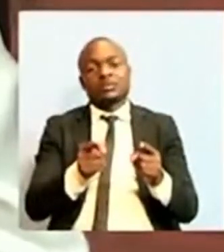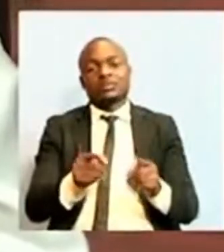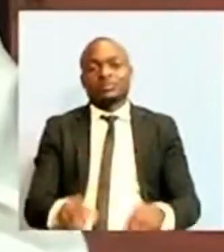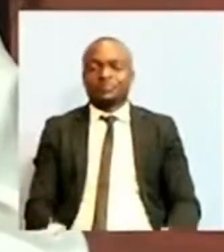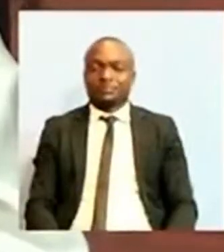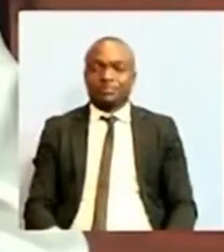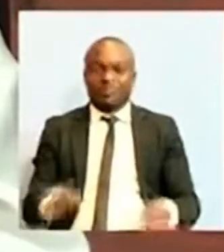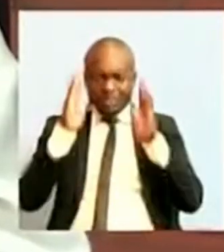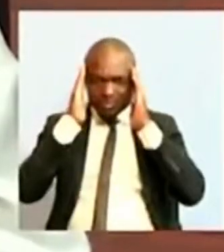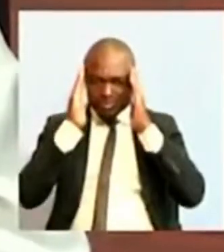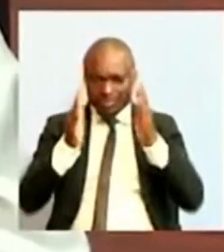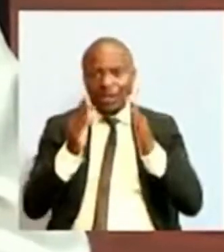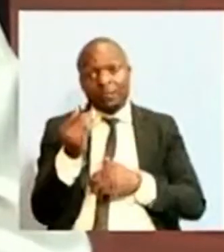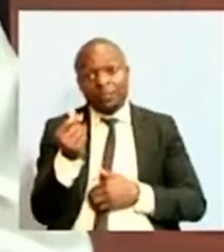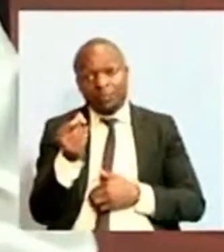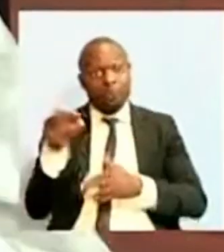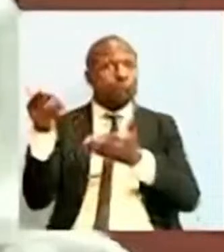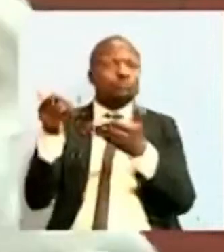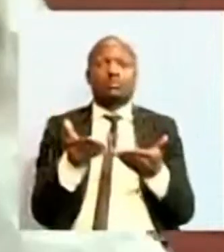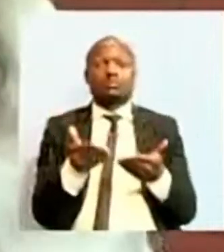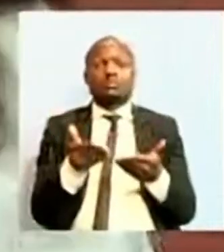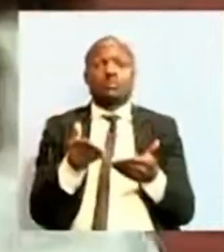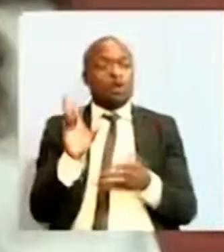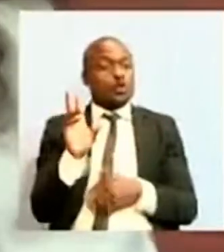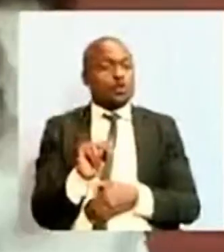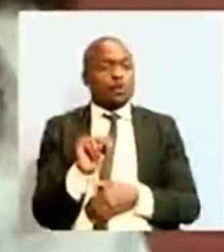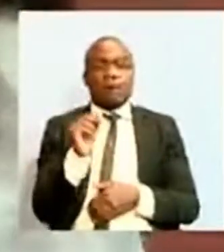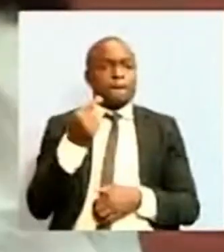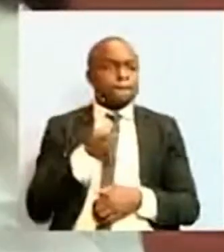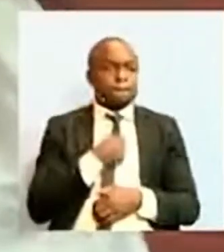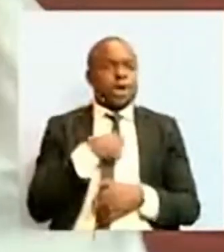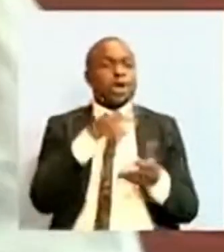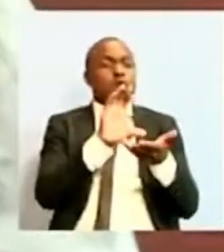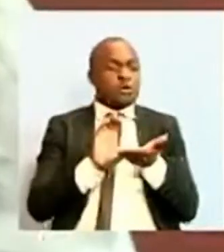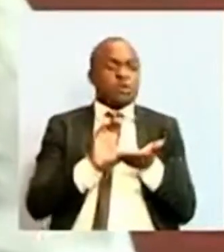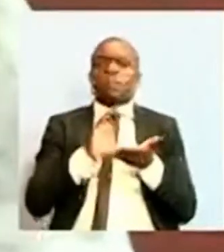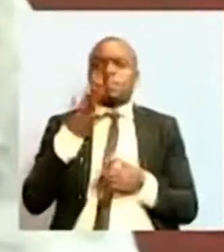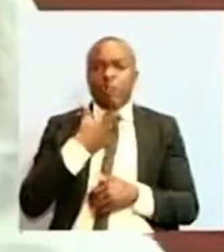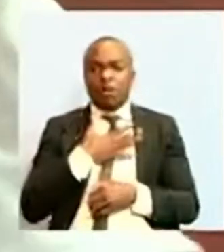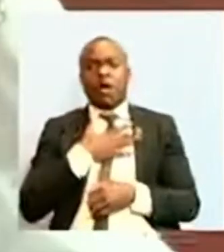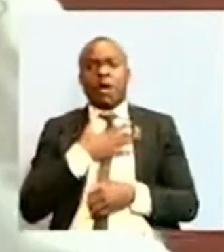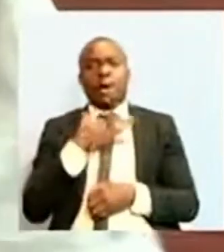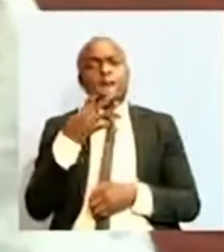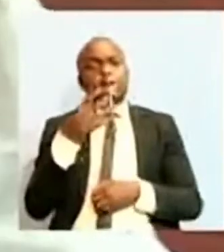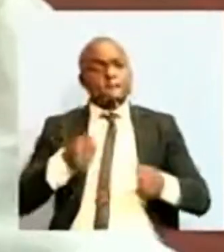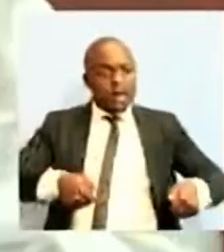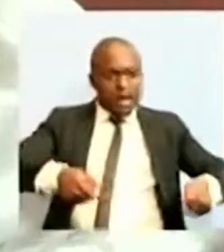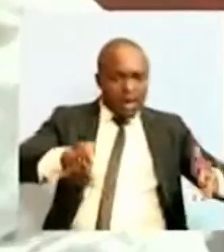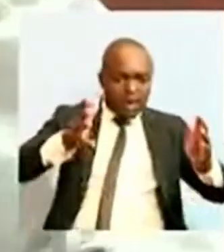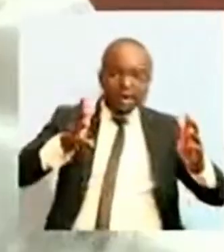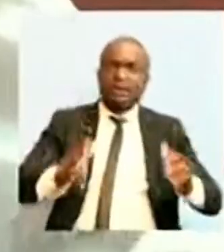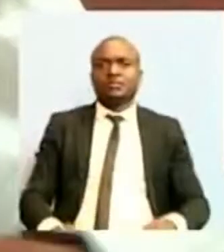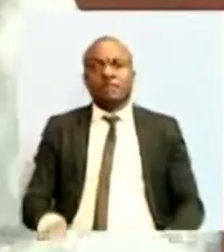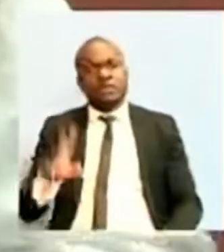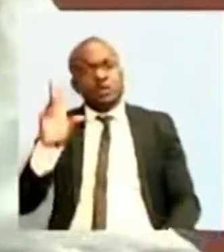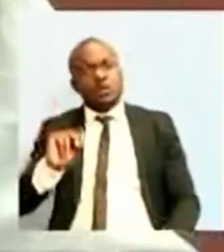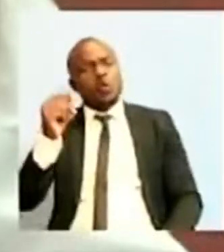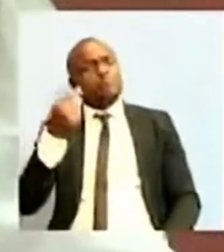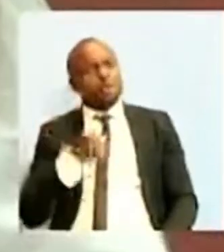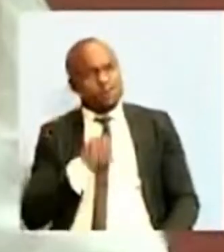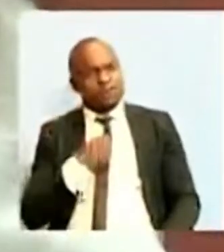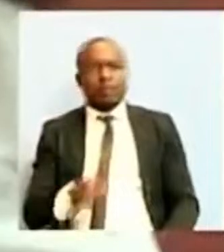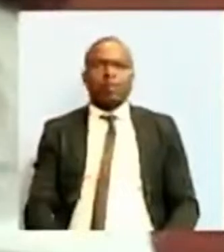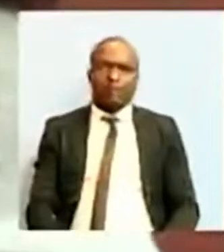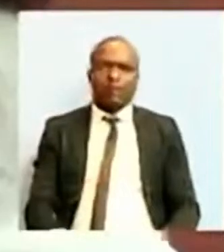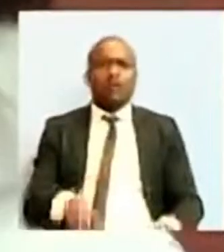been, the money has come. No, me, you owed me my settling in allowance. No, me,